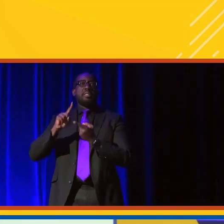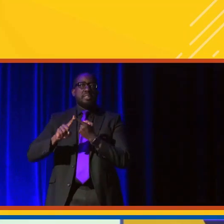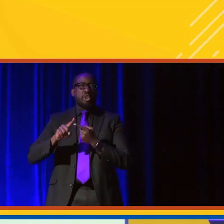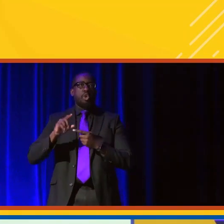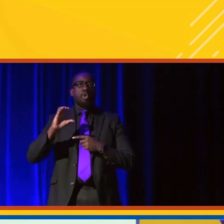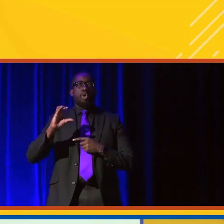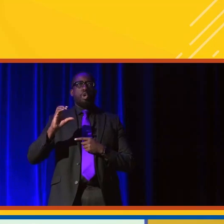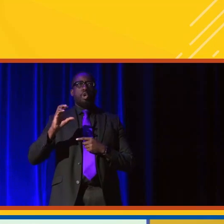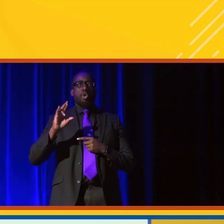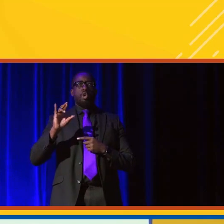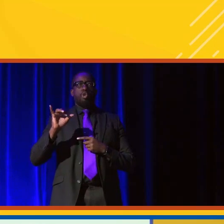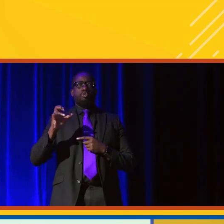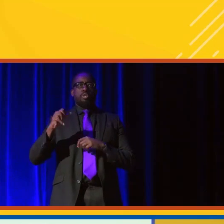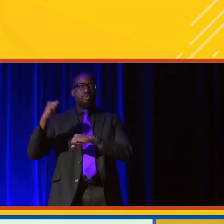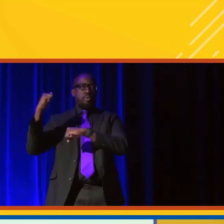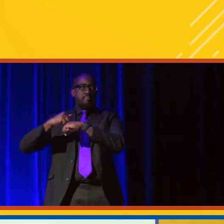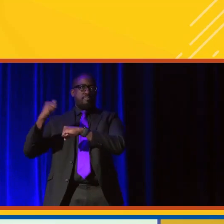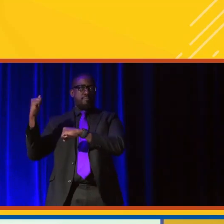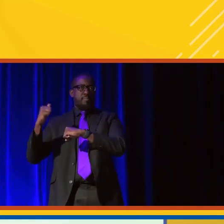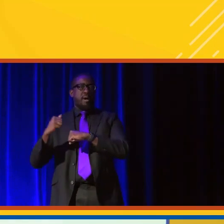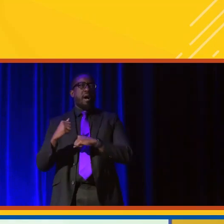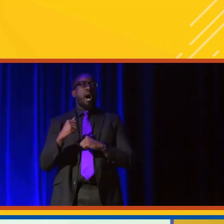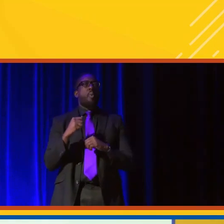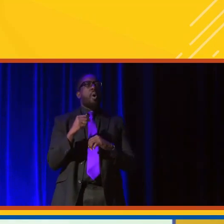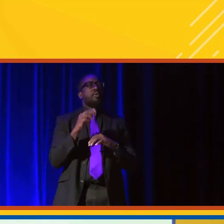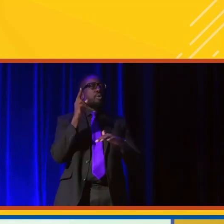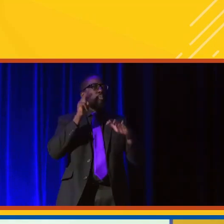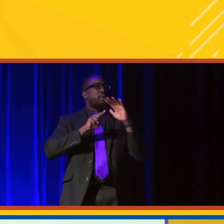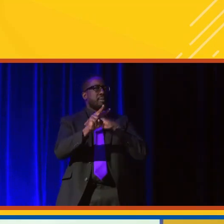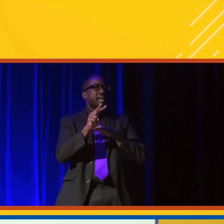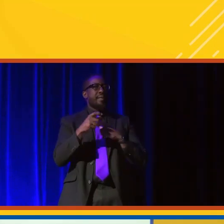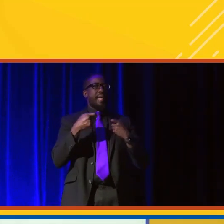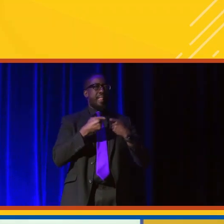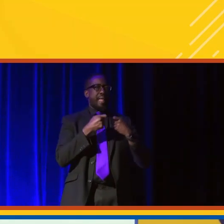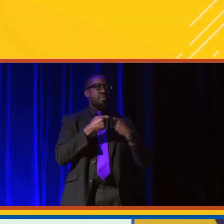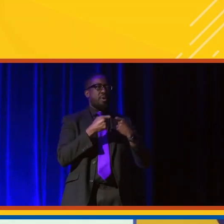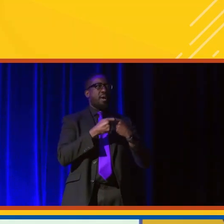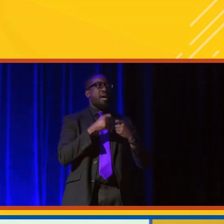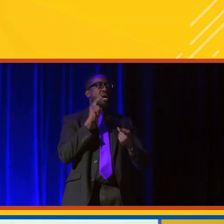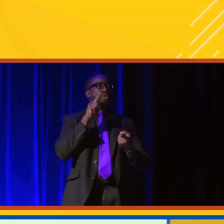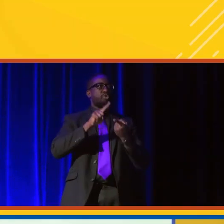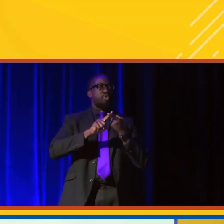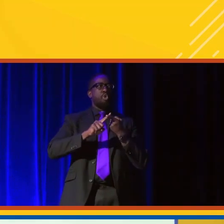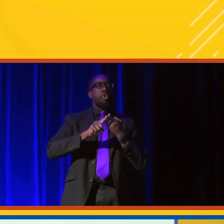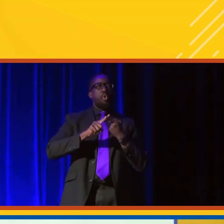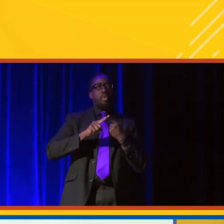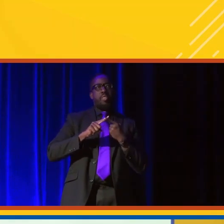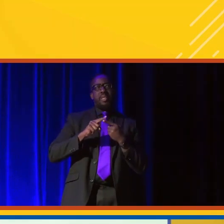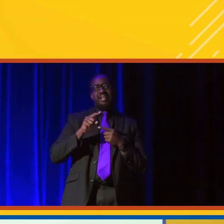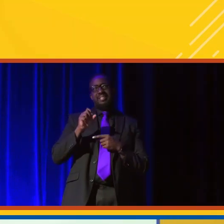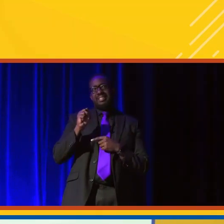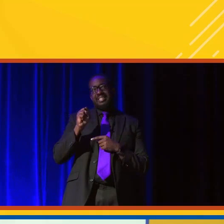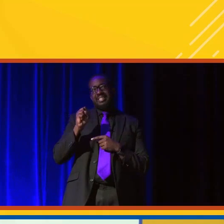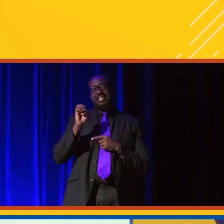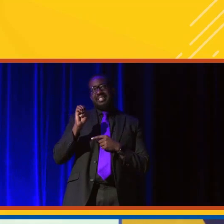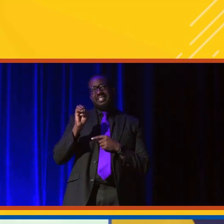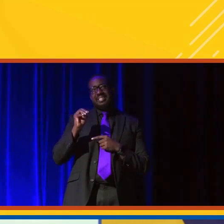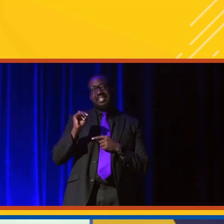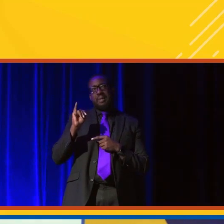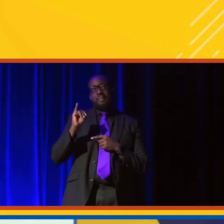to try to predict electronic conductivity in a semiconducting system as you transition the molecule through all of these